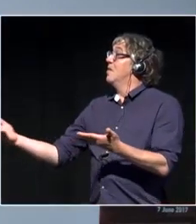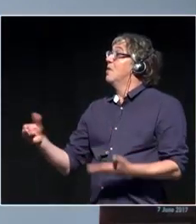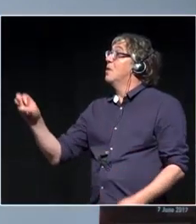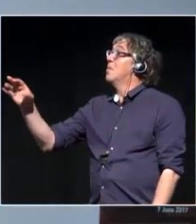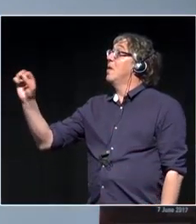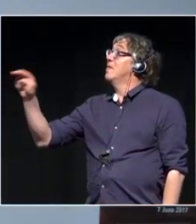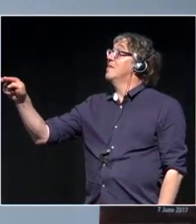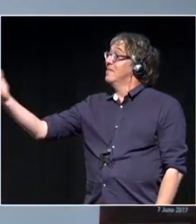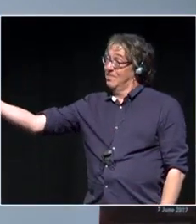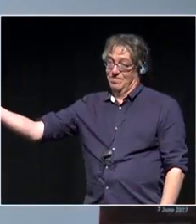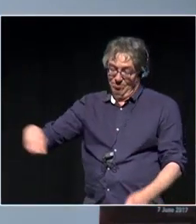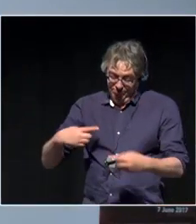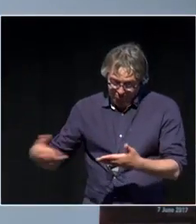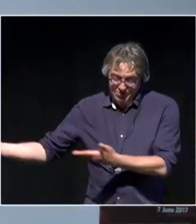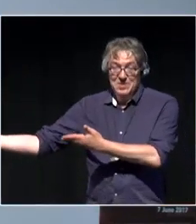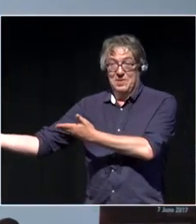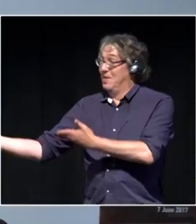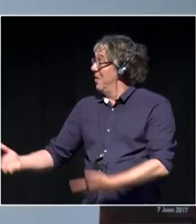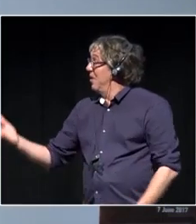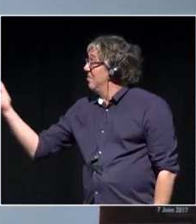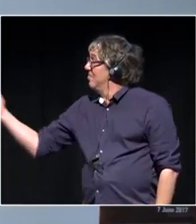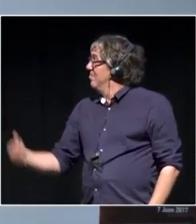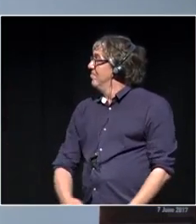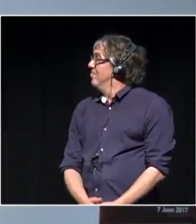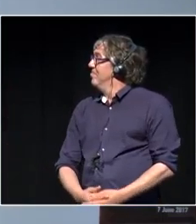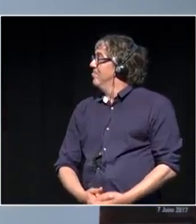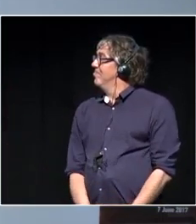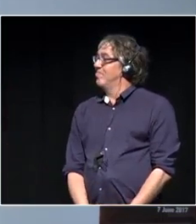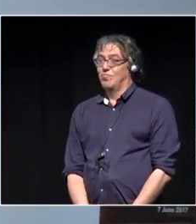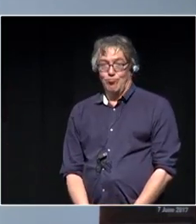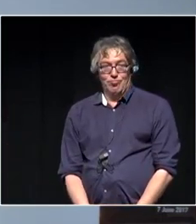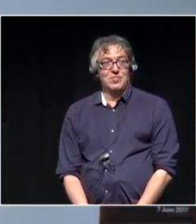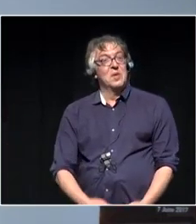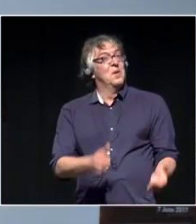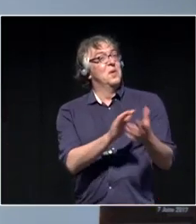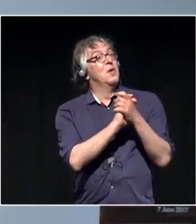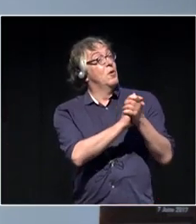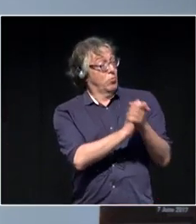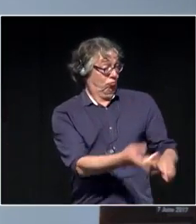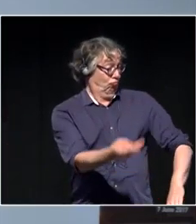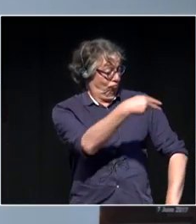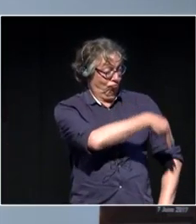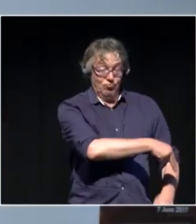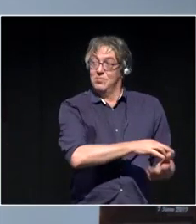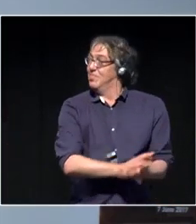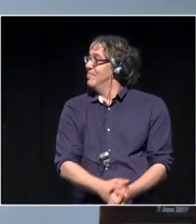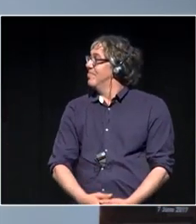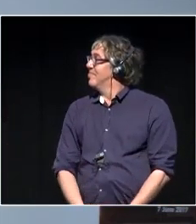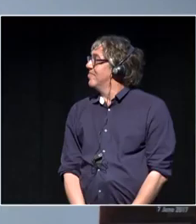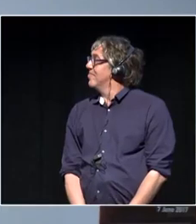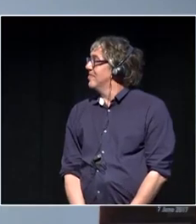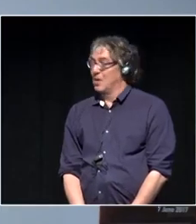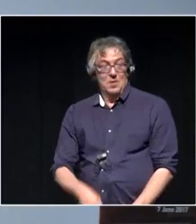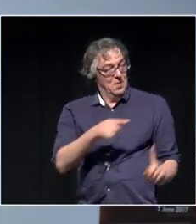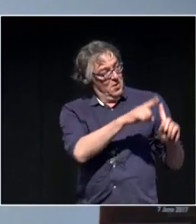You go. Bien, bien, bien. Venez, venez, venez. Vous êtes le bienvenu. Please come on stage. You're the